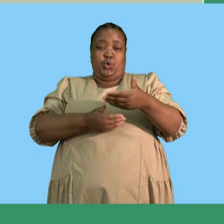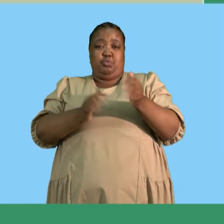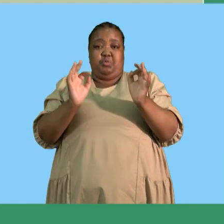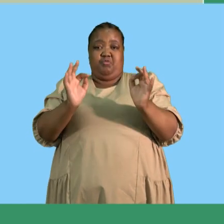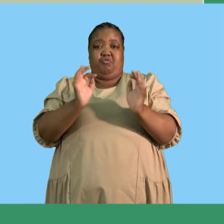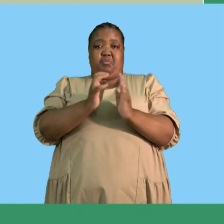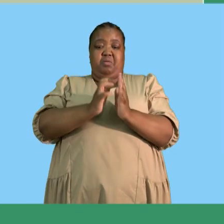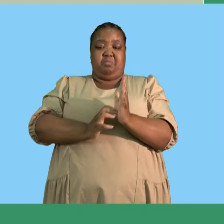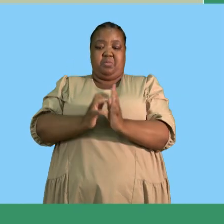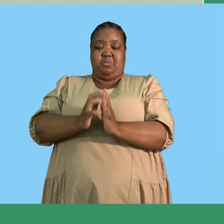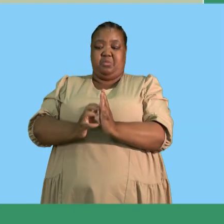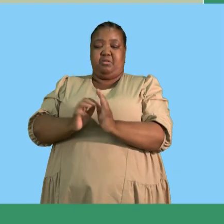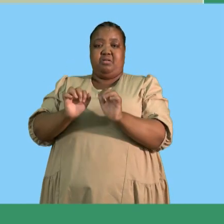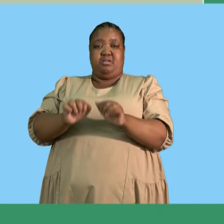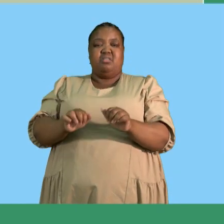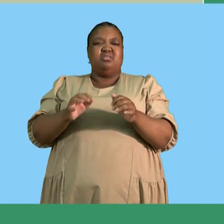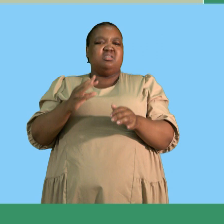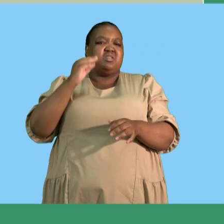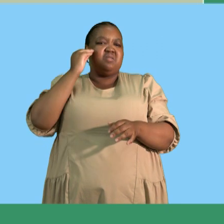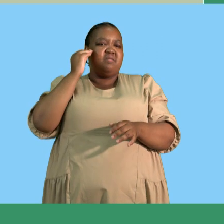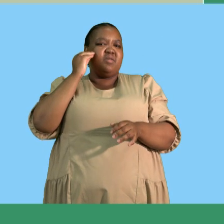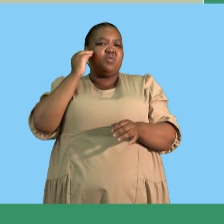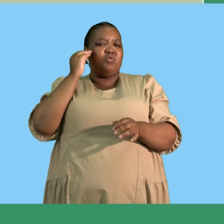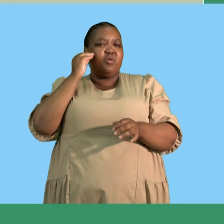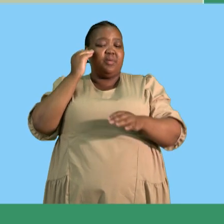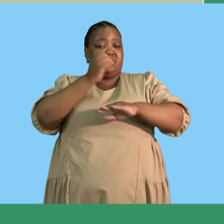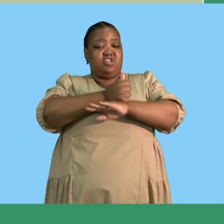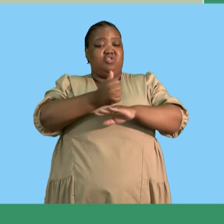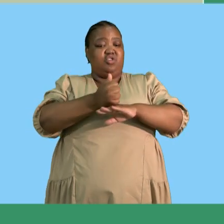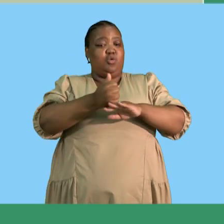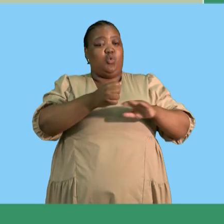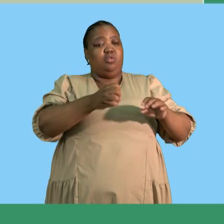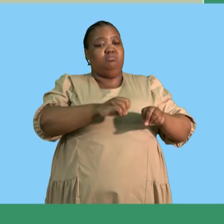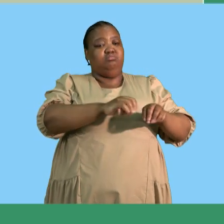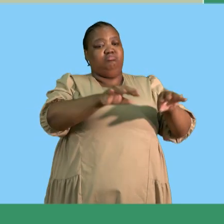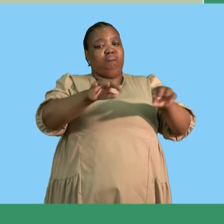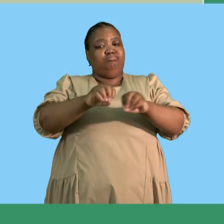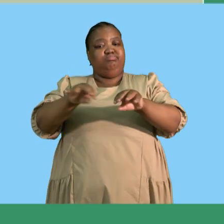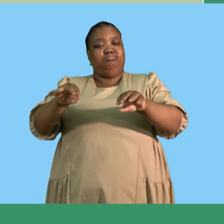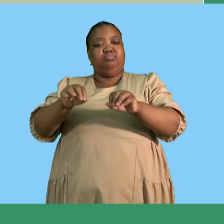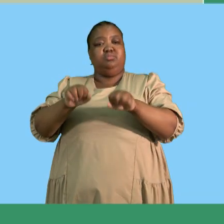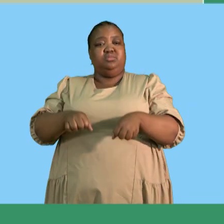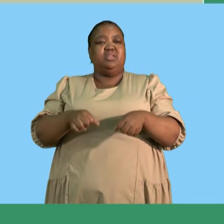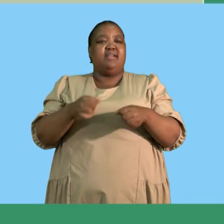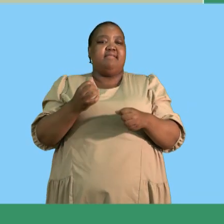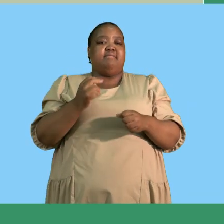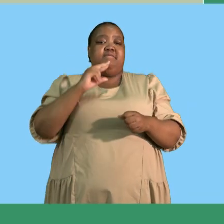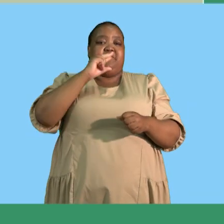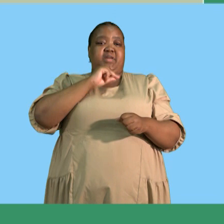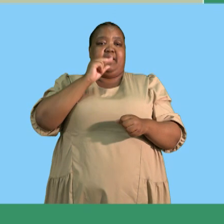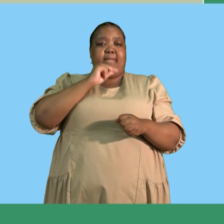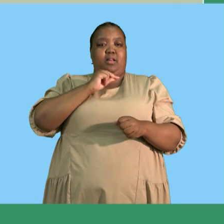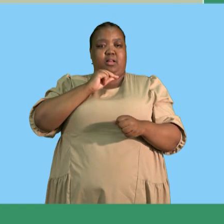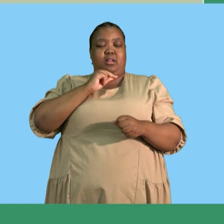document outlining the factual information to stakeholders of a business. We have verbal presentation, which